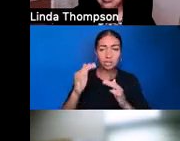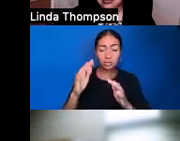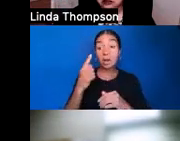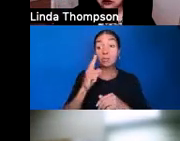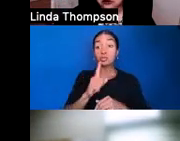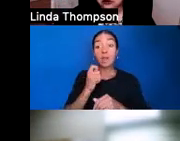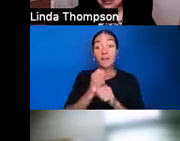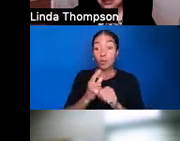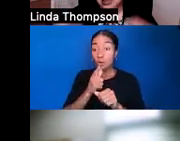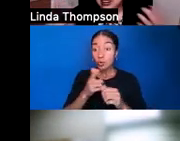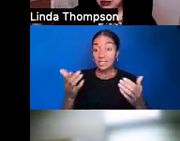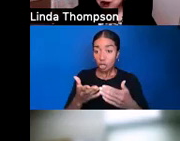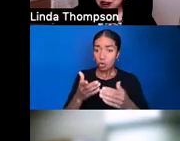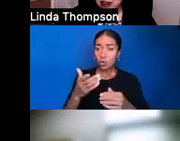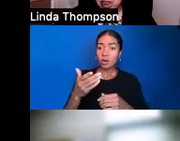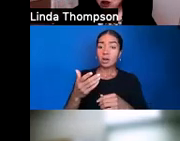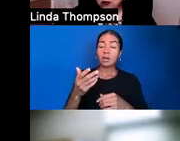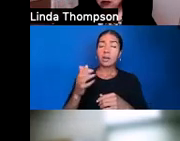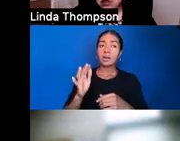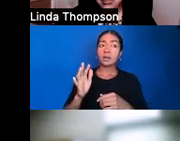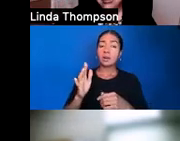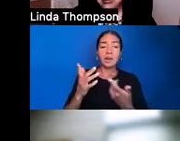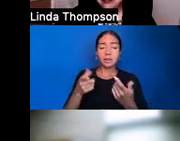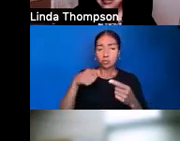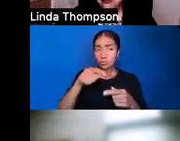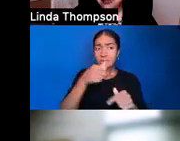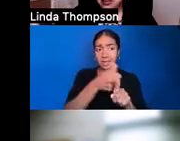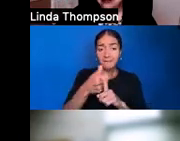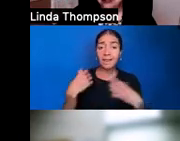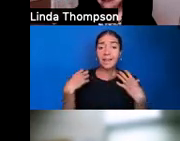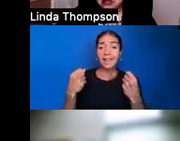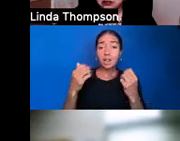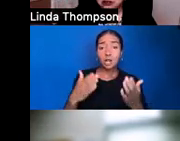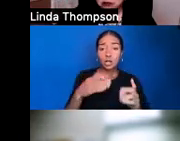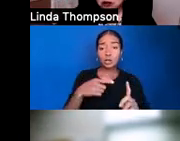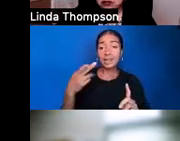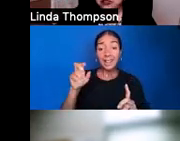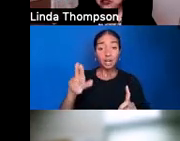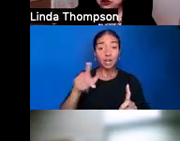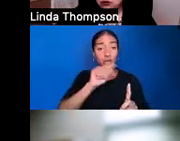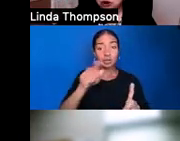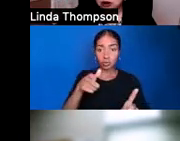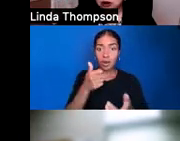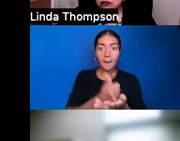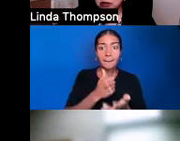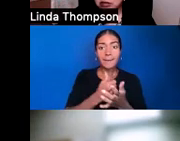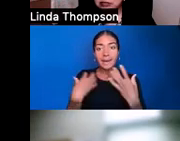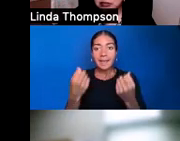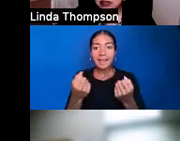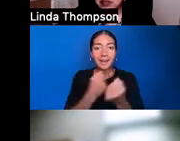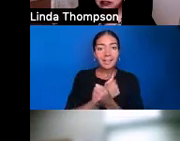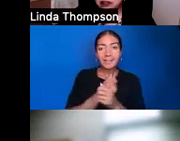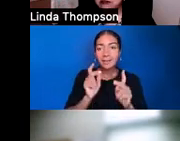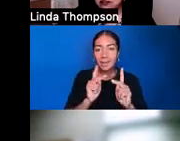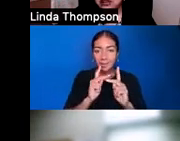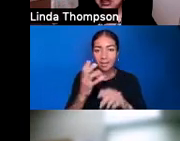is a healer. And you are helping and healing and loving the people. There is no more powerful medicine